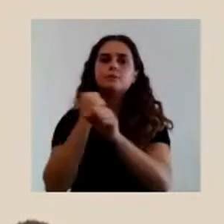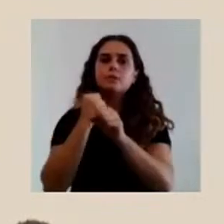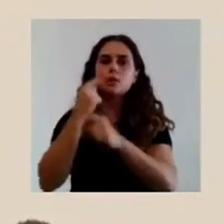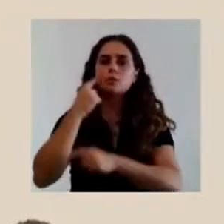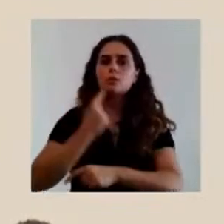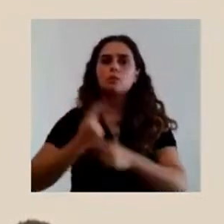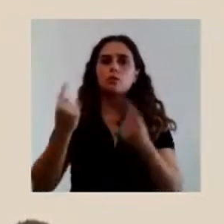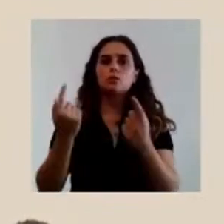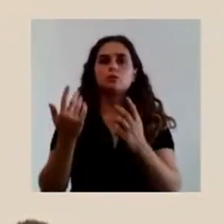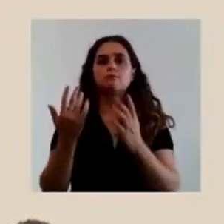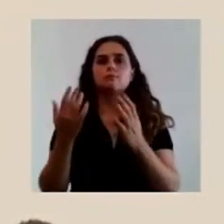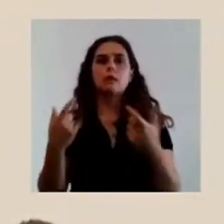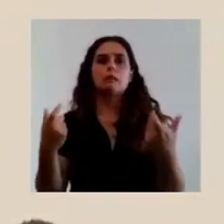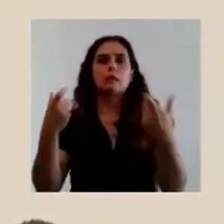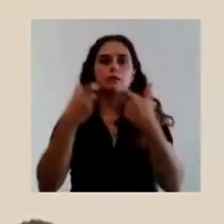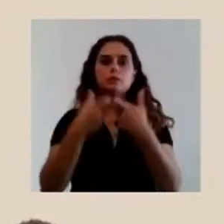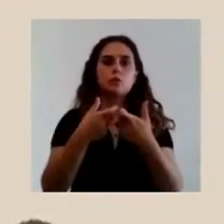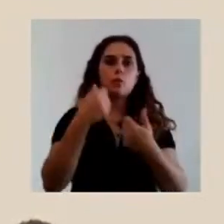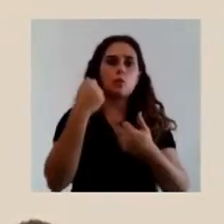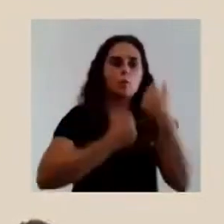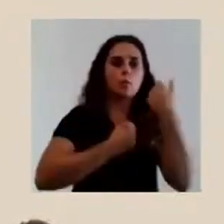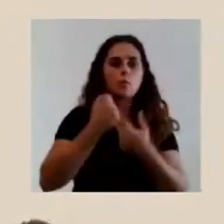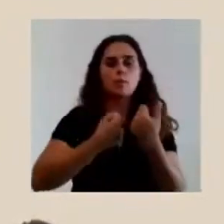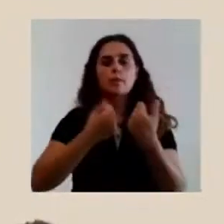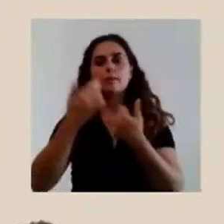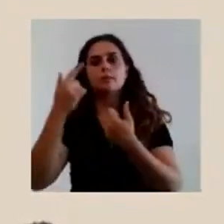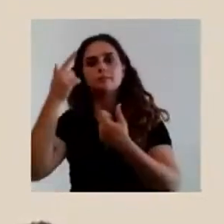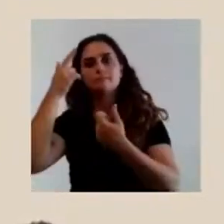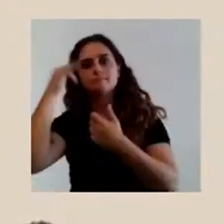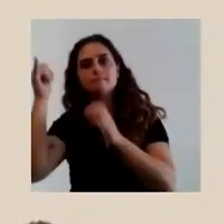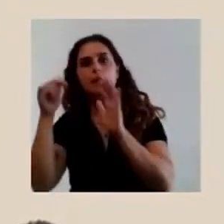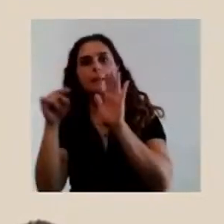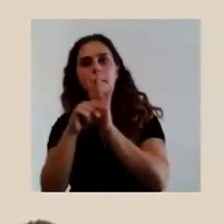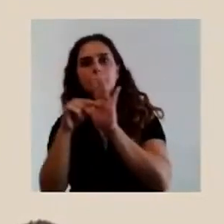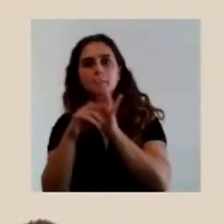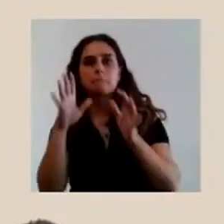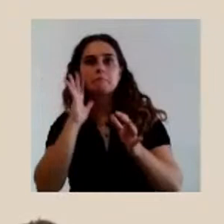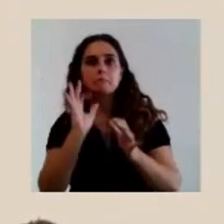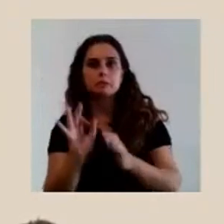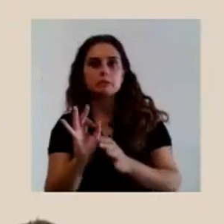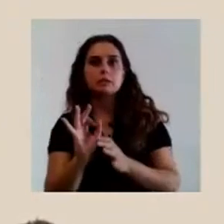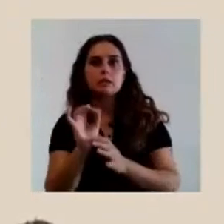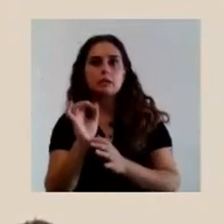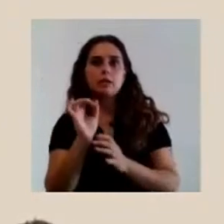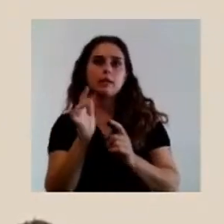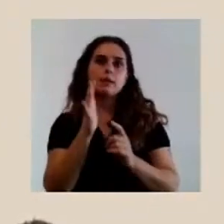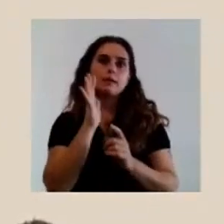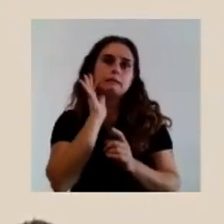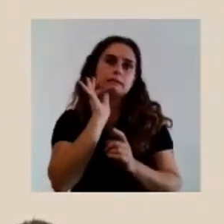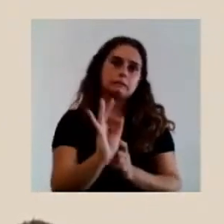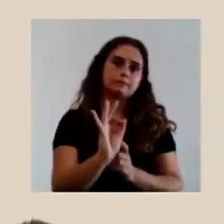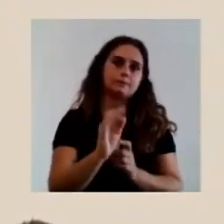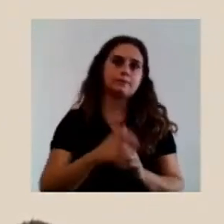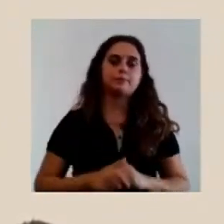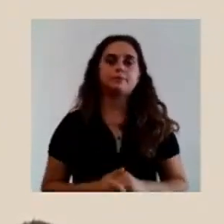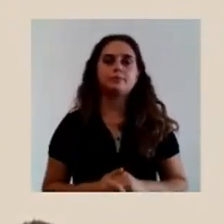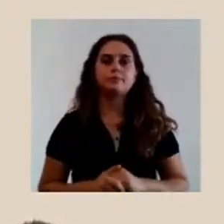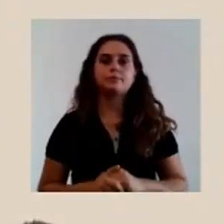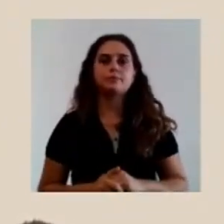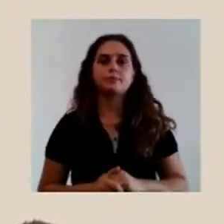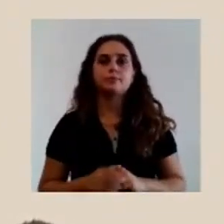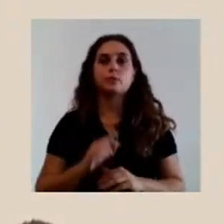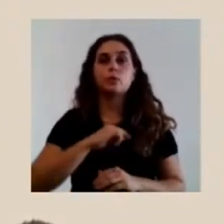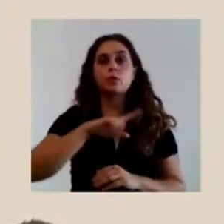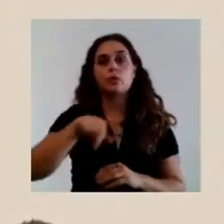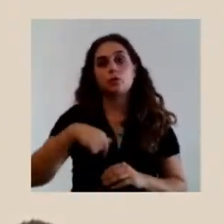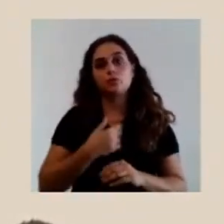shows the relationship between machines and bias looks like this and more like this. What we